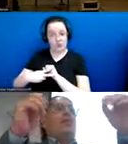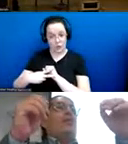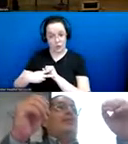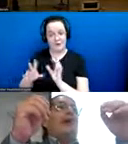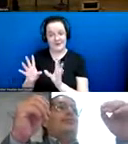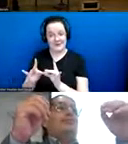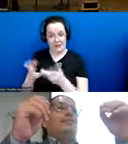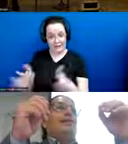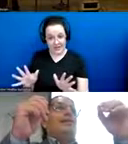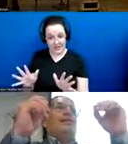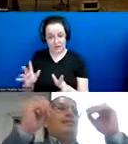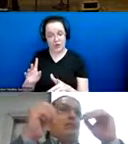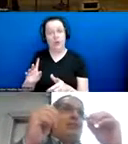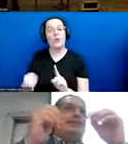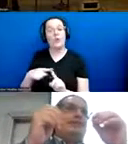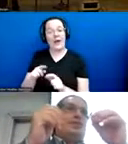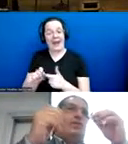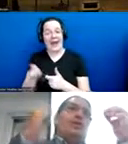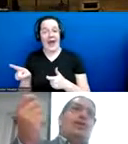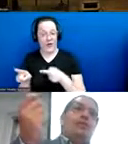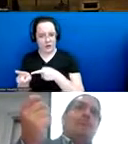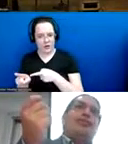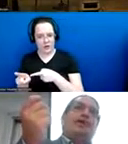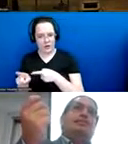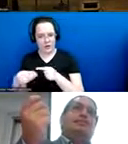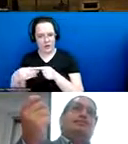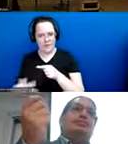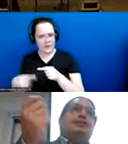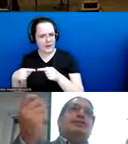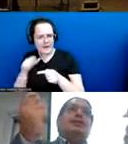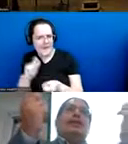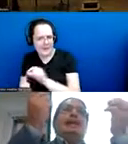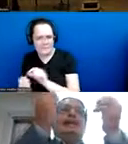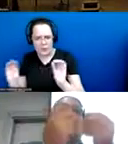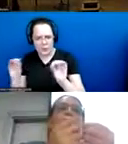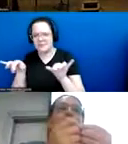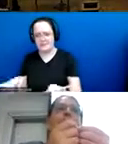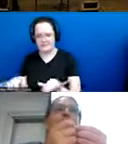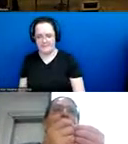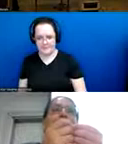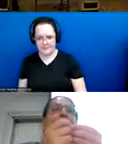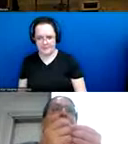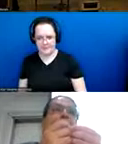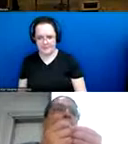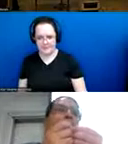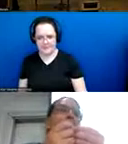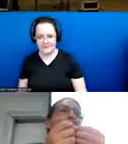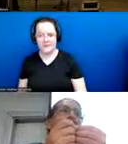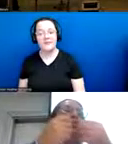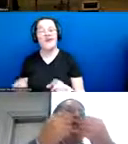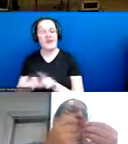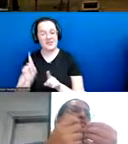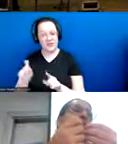when it comes out, the properties were not modified And then we have to make these interference